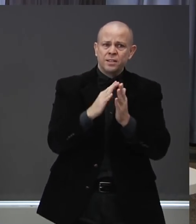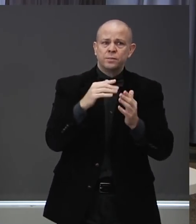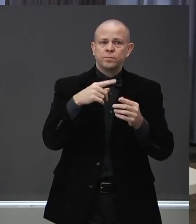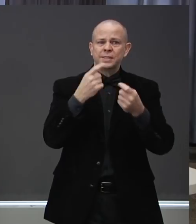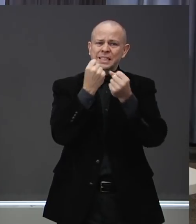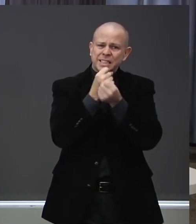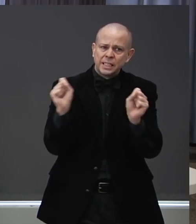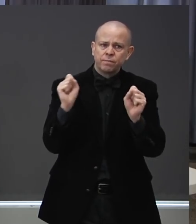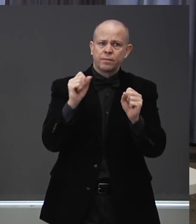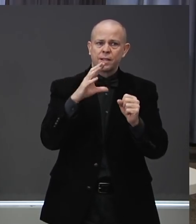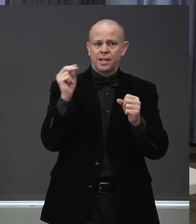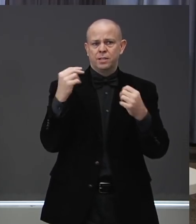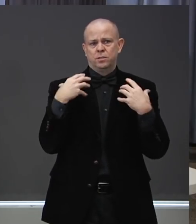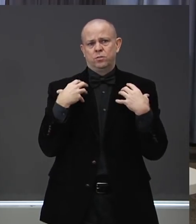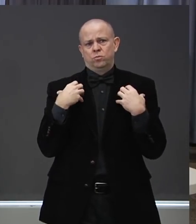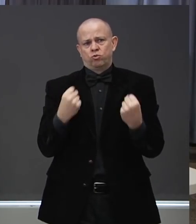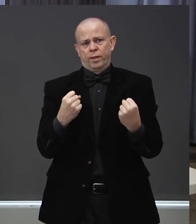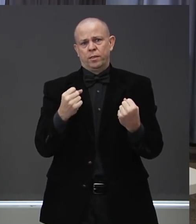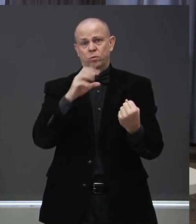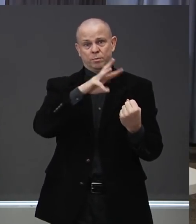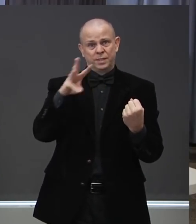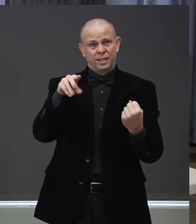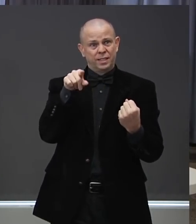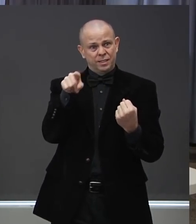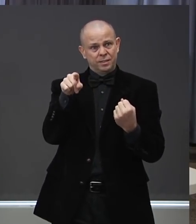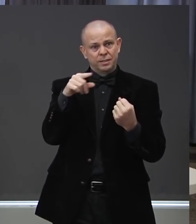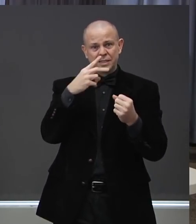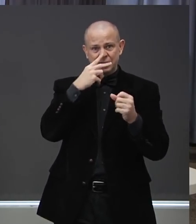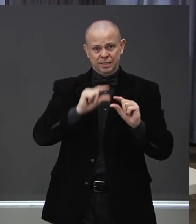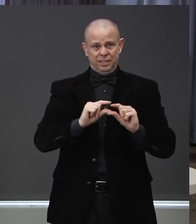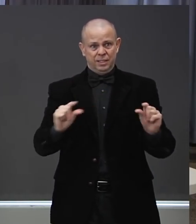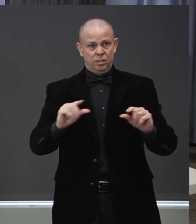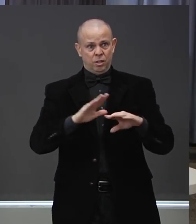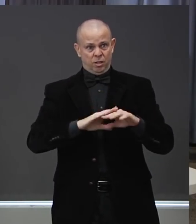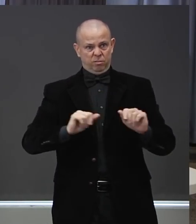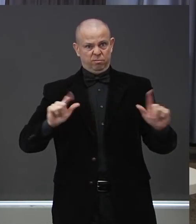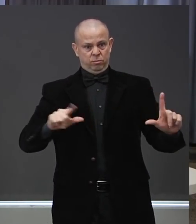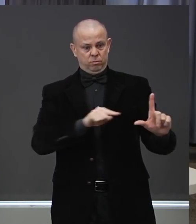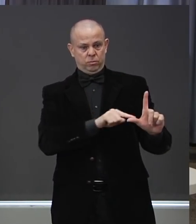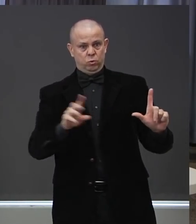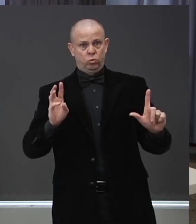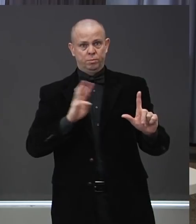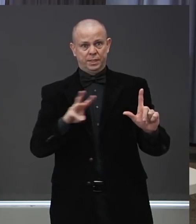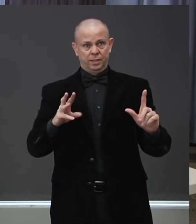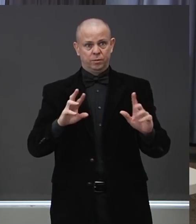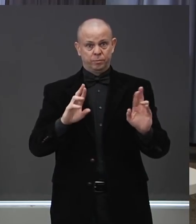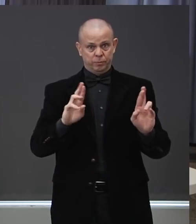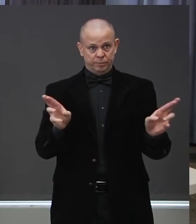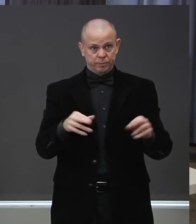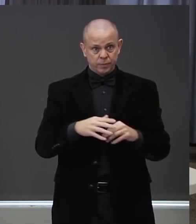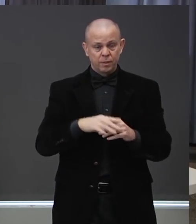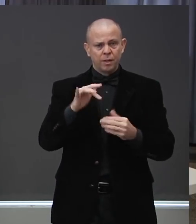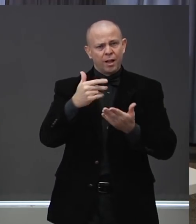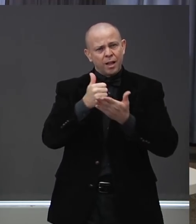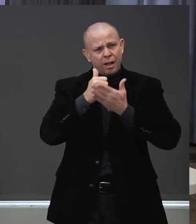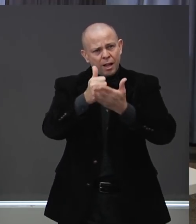website. We can put that on the screen for resources for how to help cope with the pandemic.